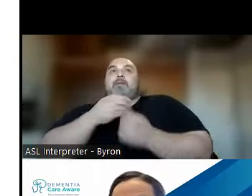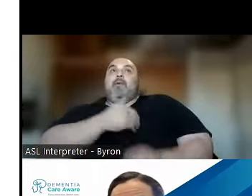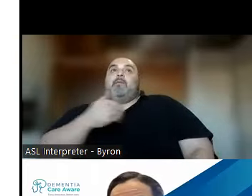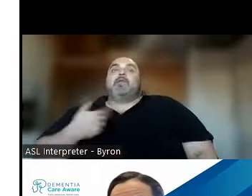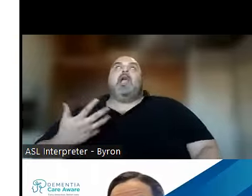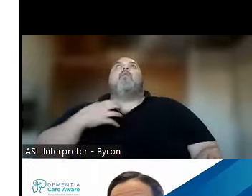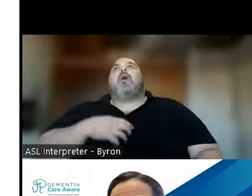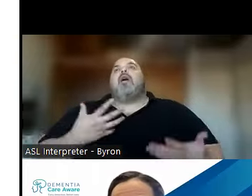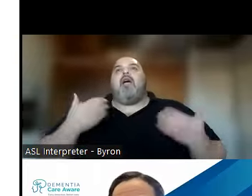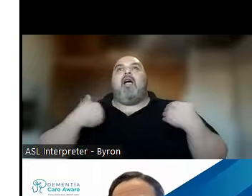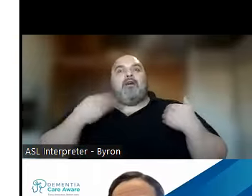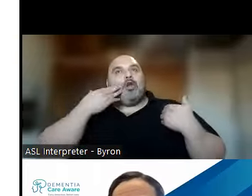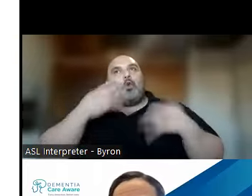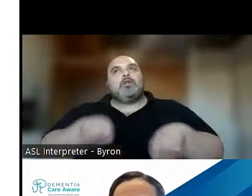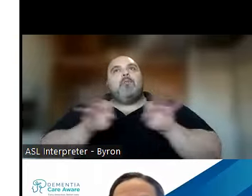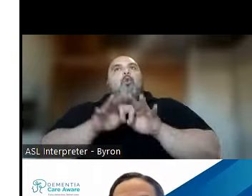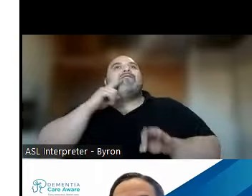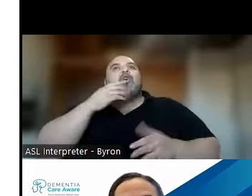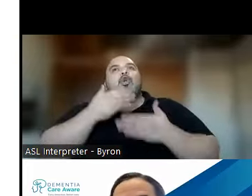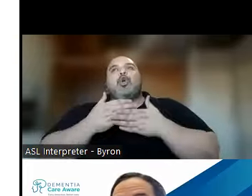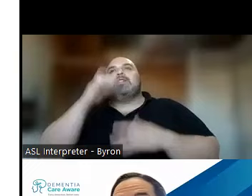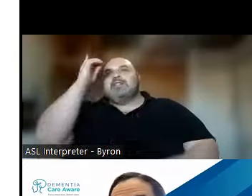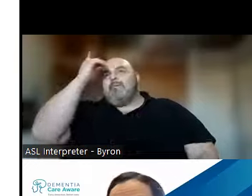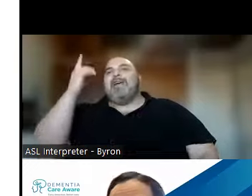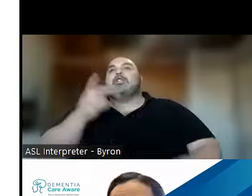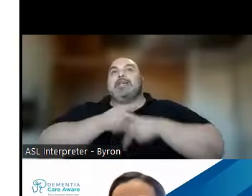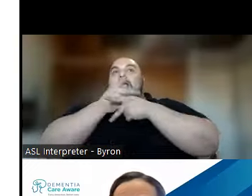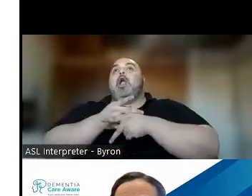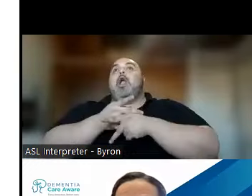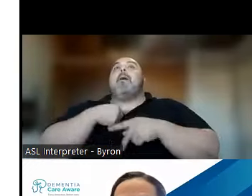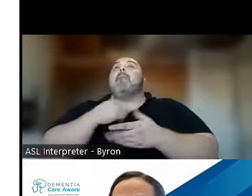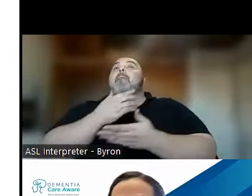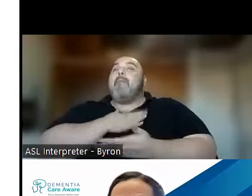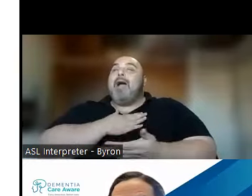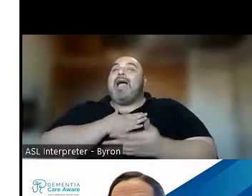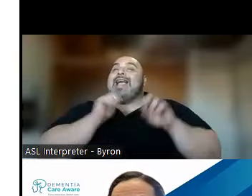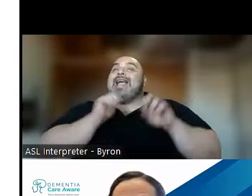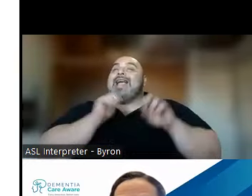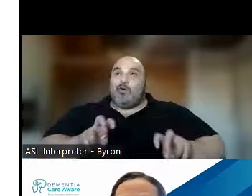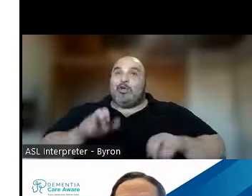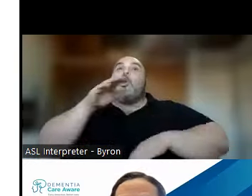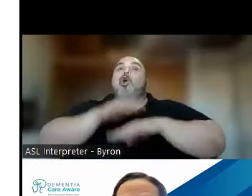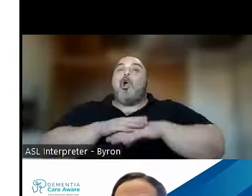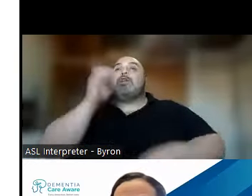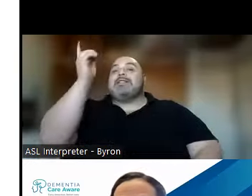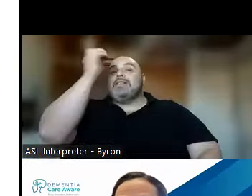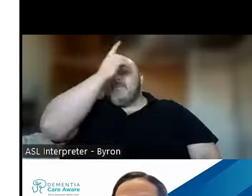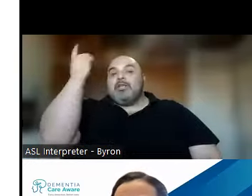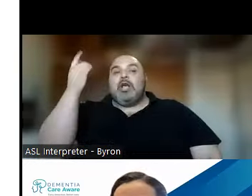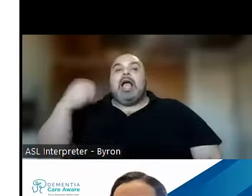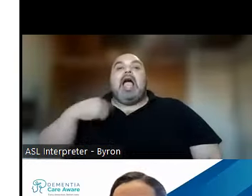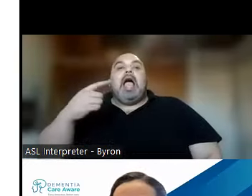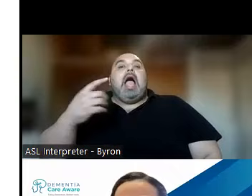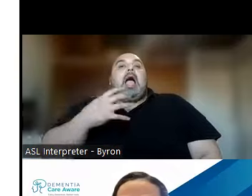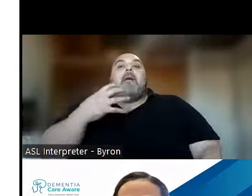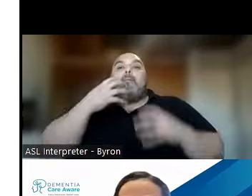and that we know are so important for good dementia care. But the bulk of my evaluations really are on dementia. And I think I